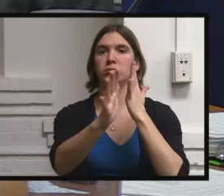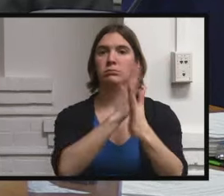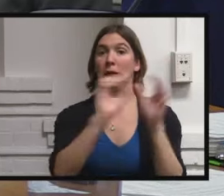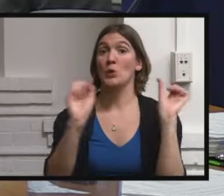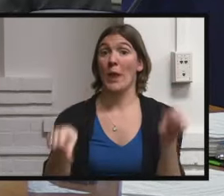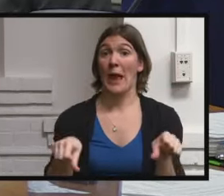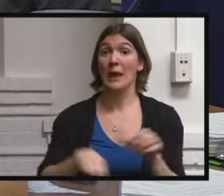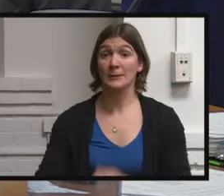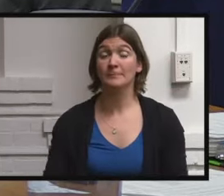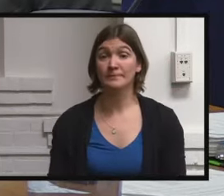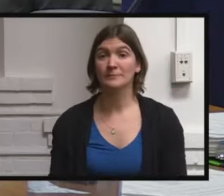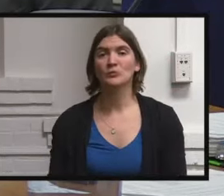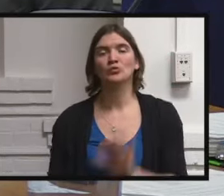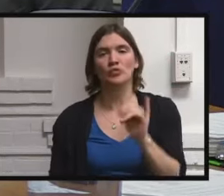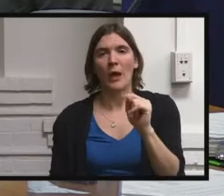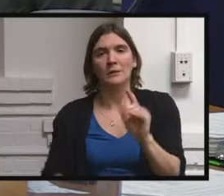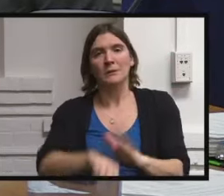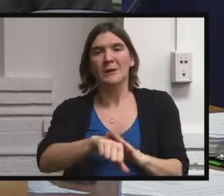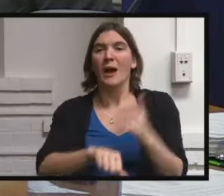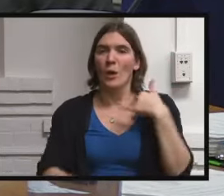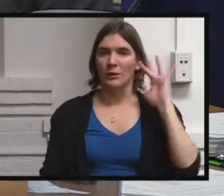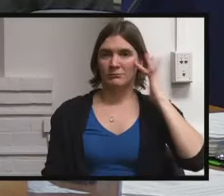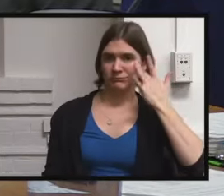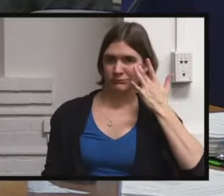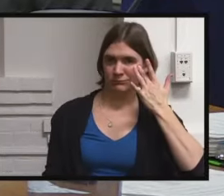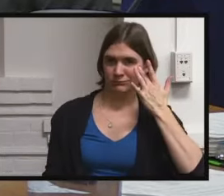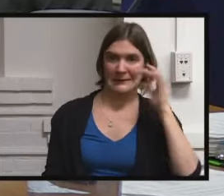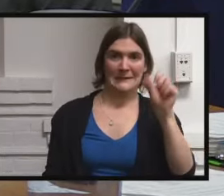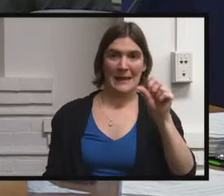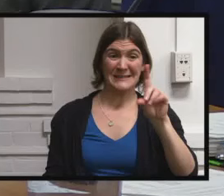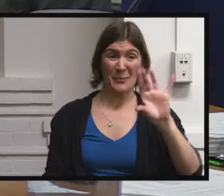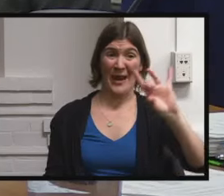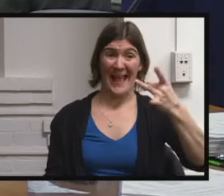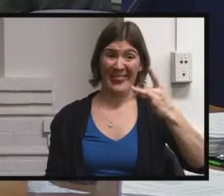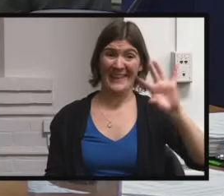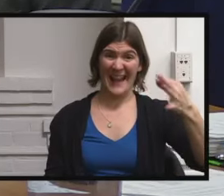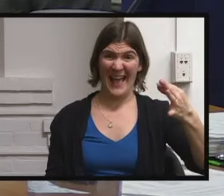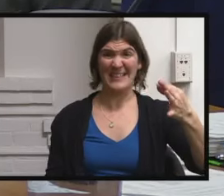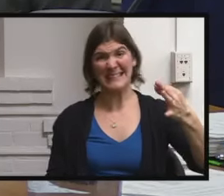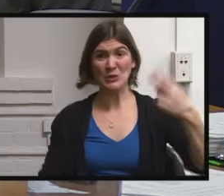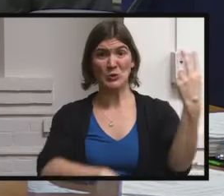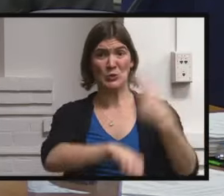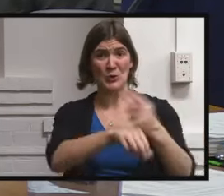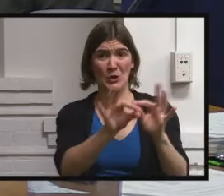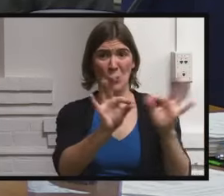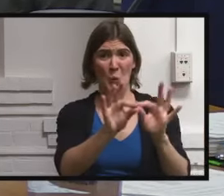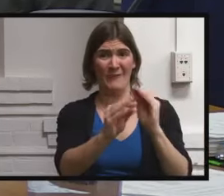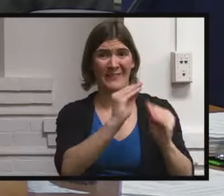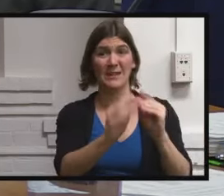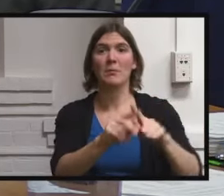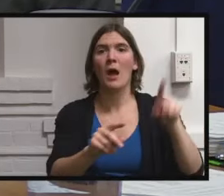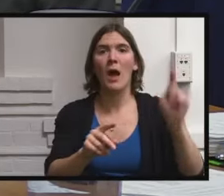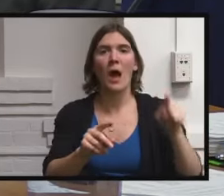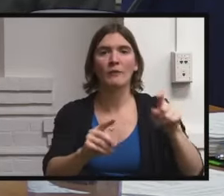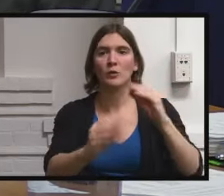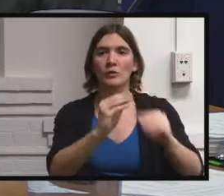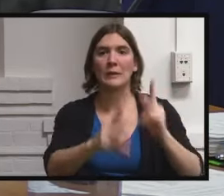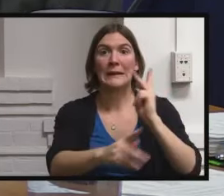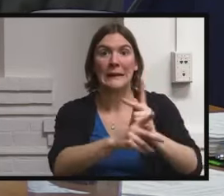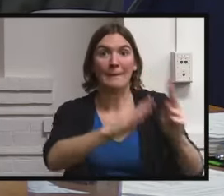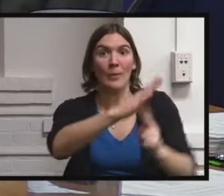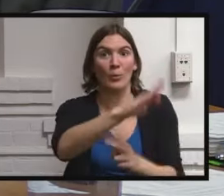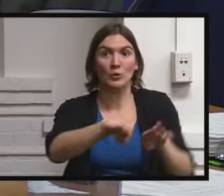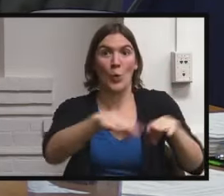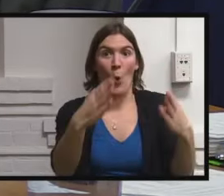town. So it'll be a great inconvenience on December 8th and 9th, but it is work that needs to be done in order to keep